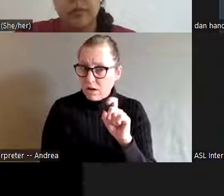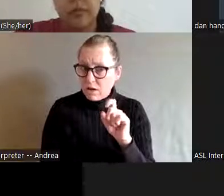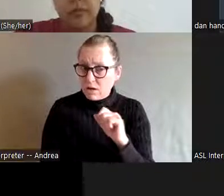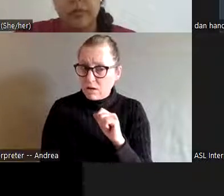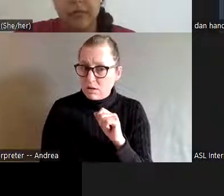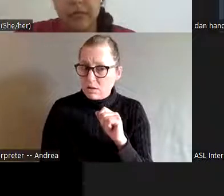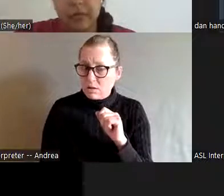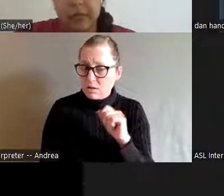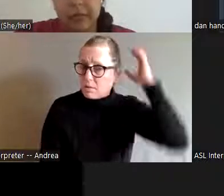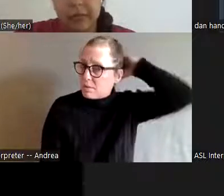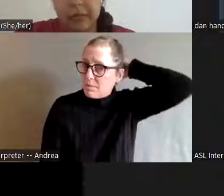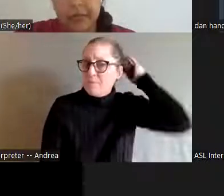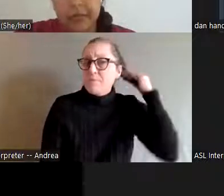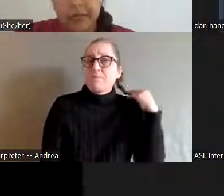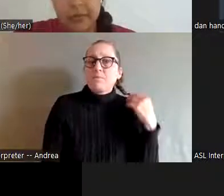have light on that.